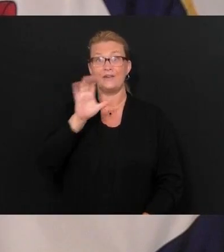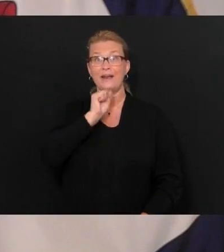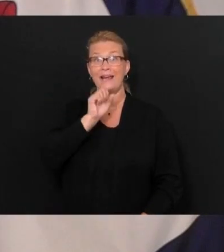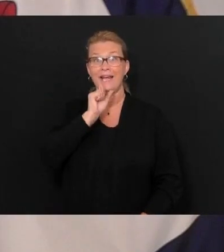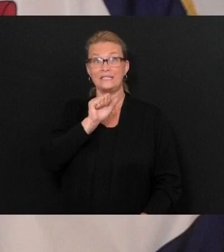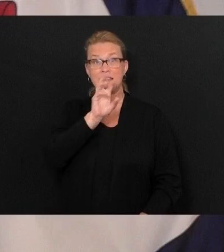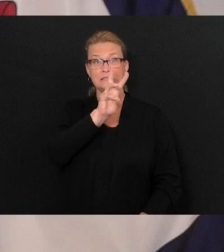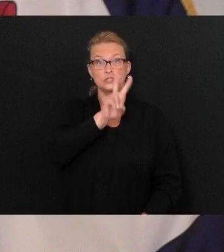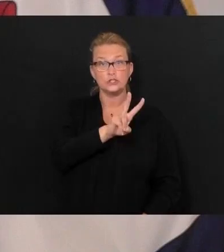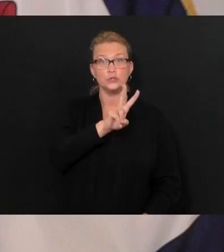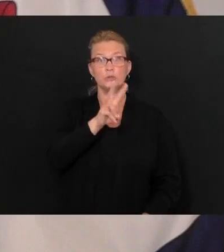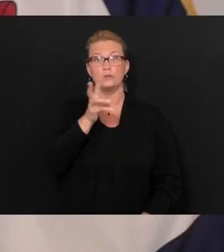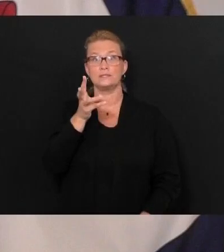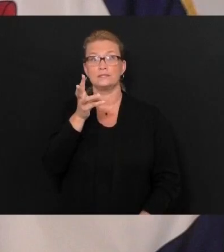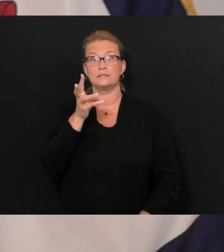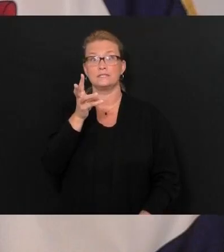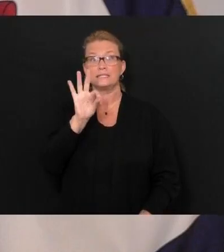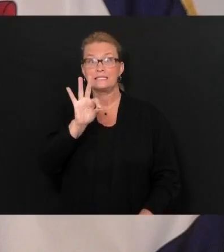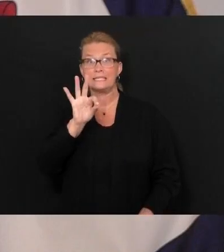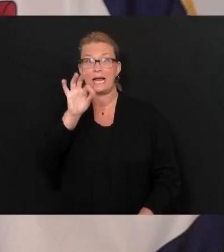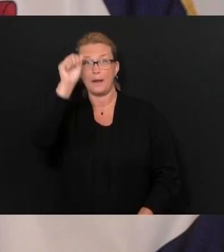male,